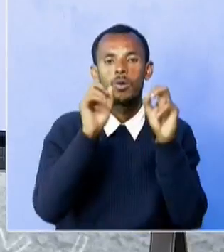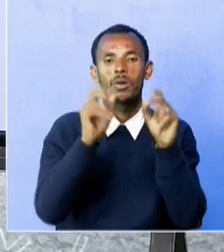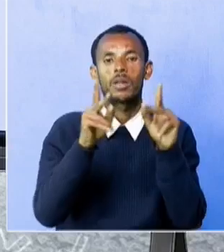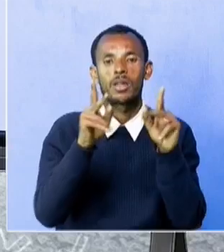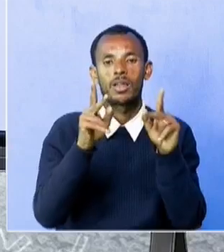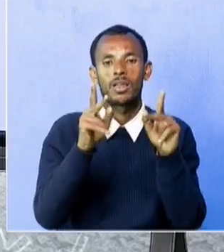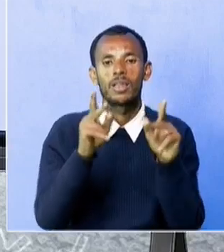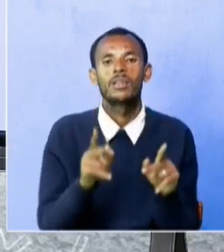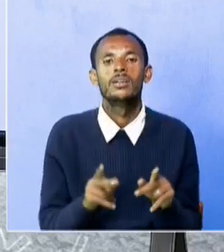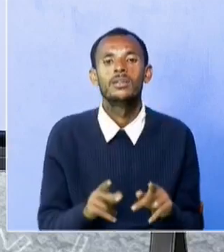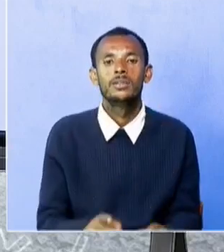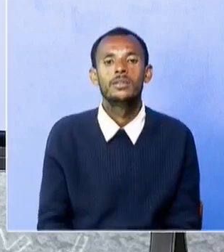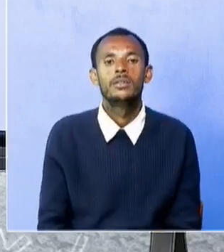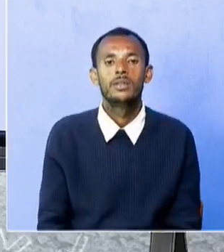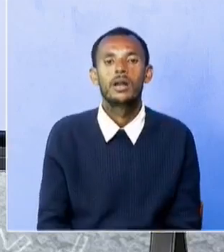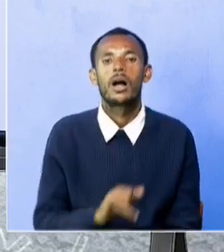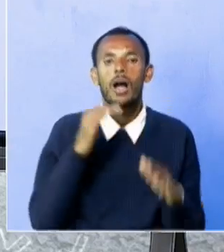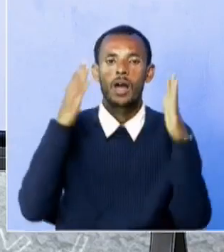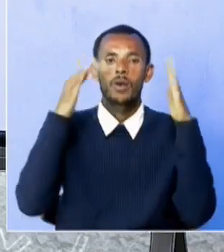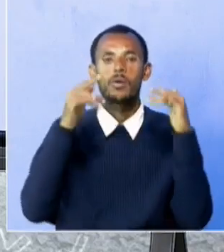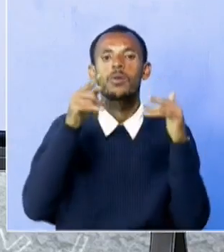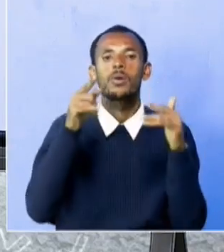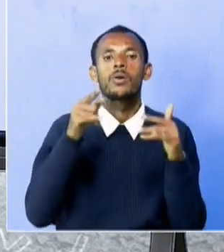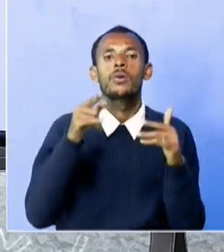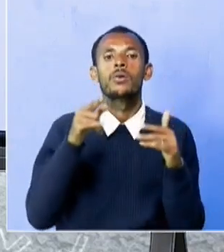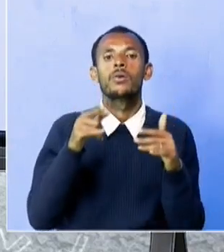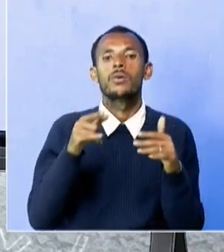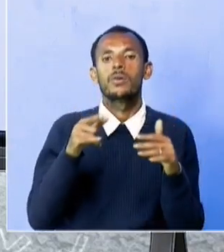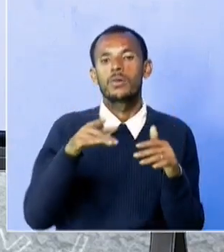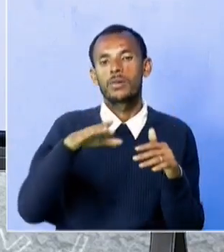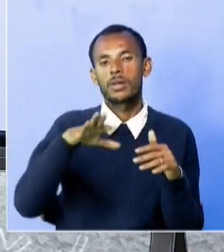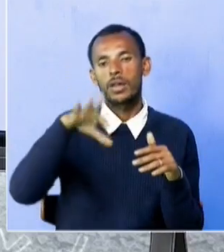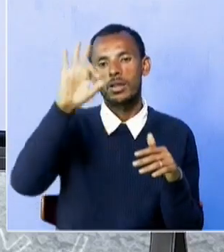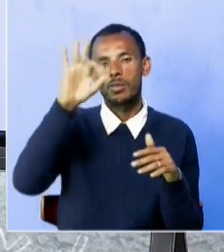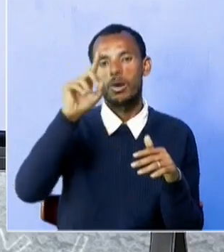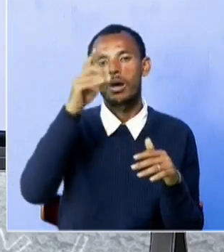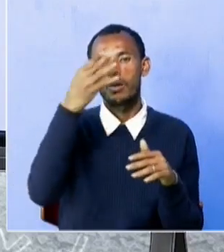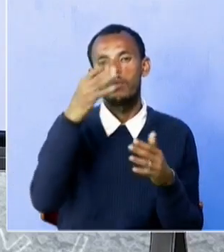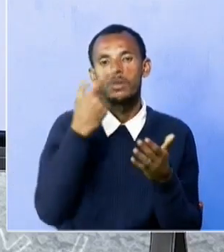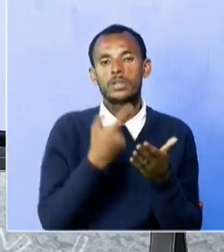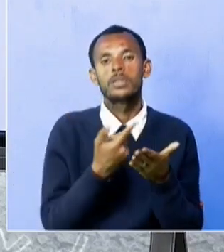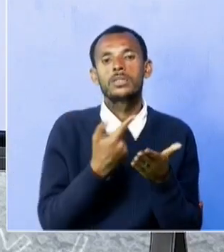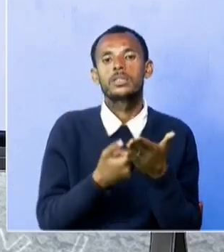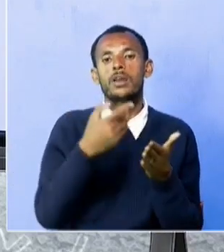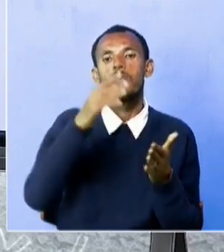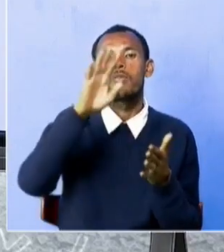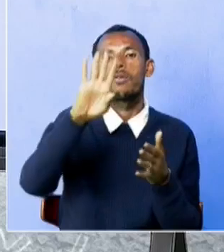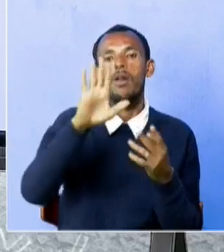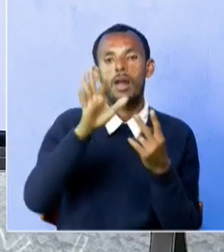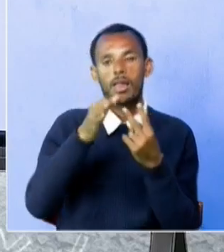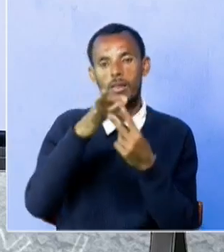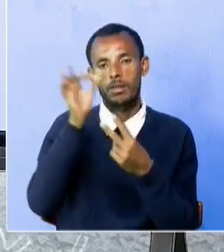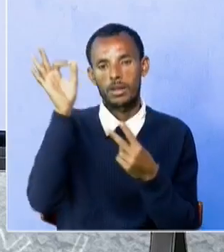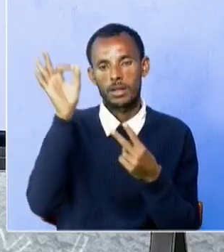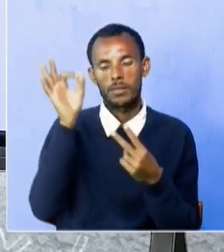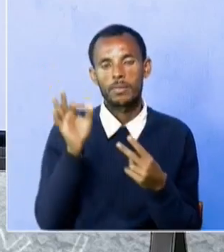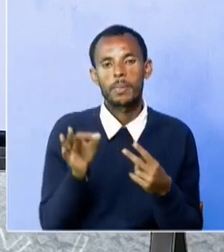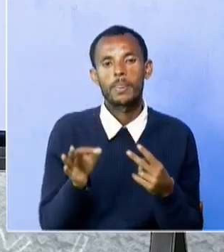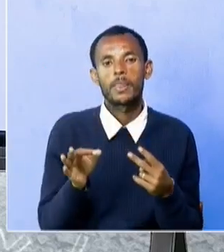Okay, I hope you guessed one of these one of these four